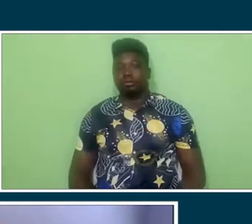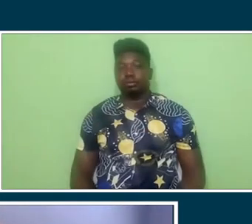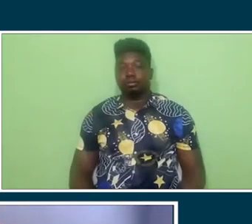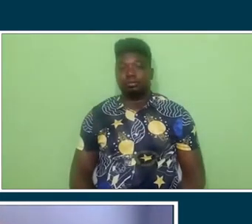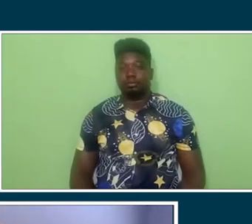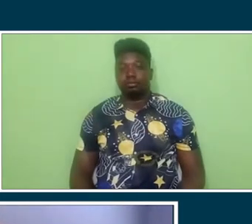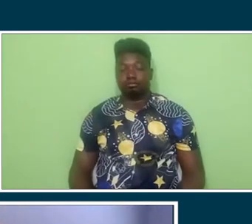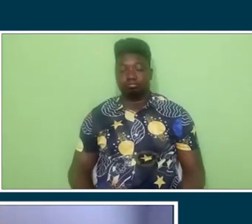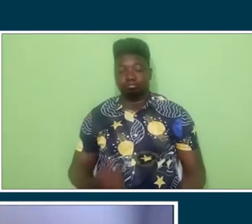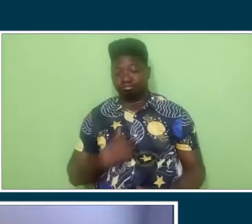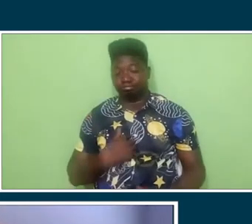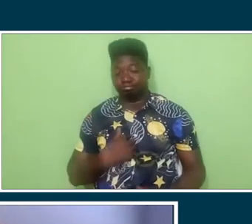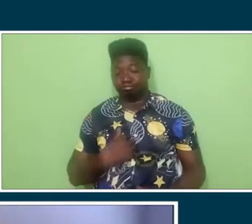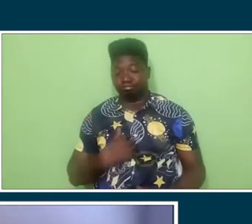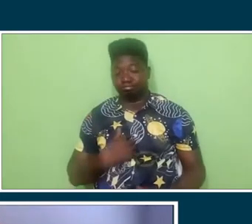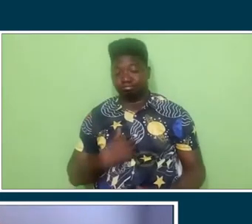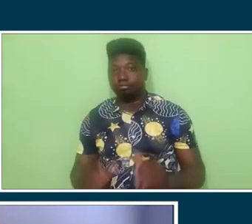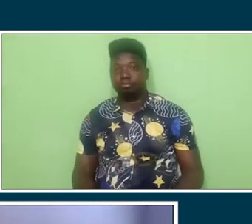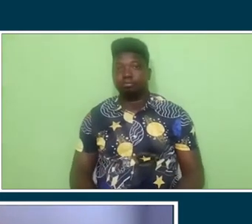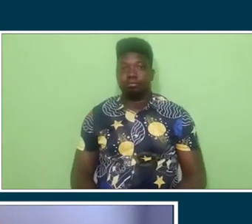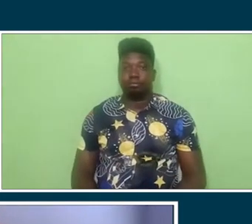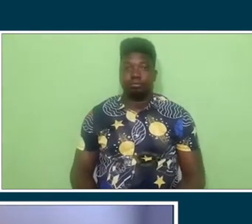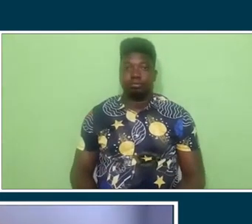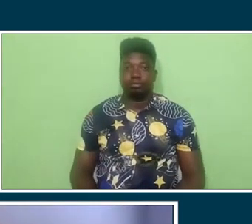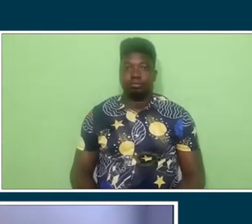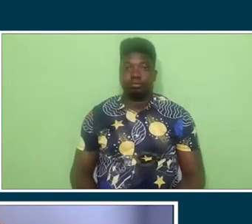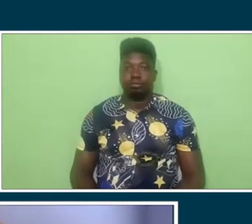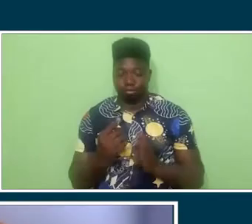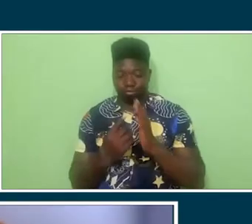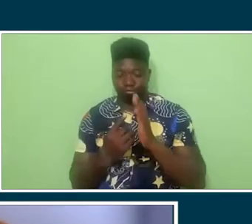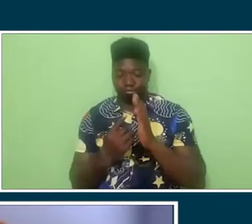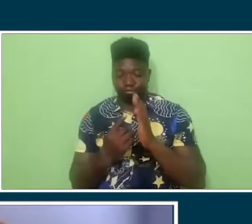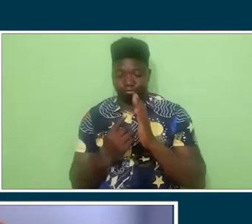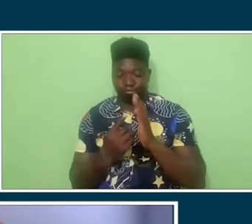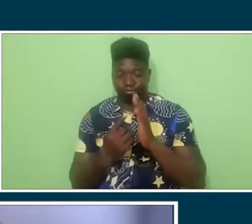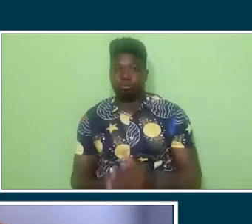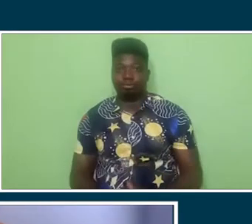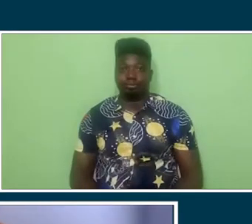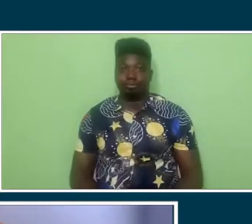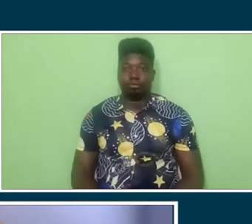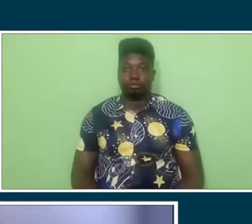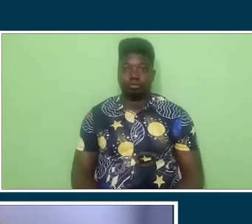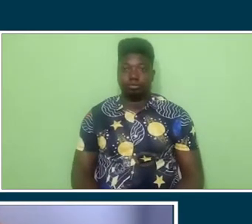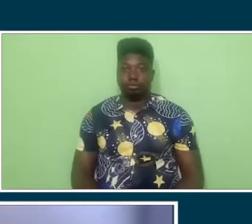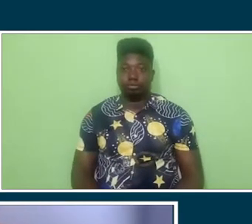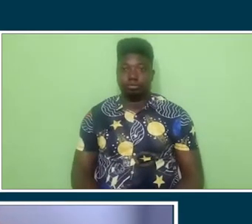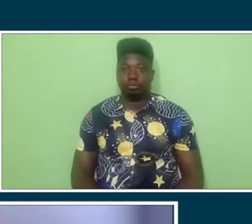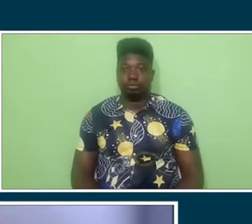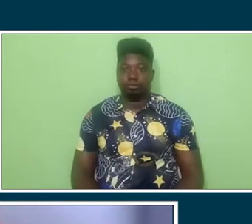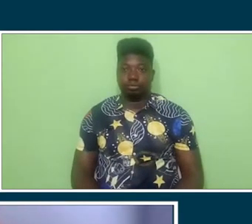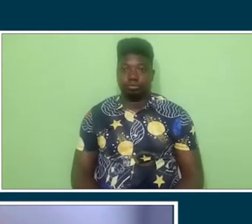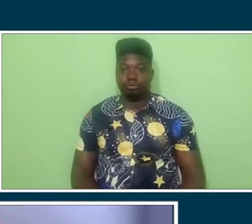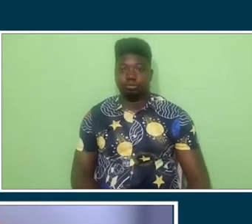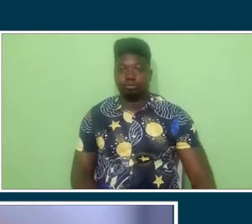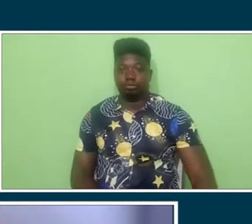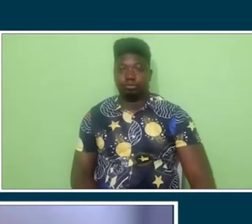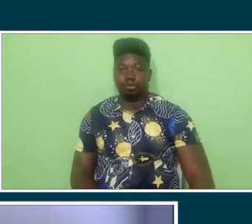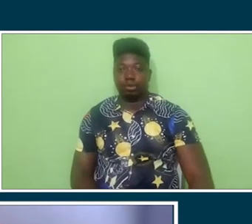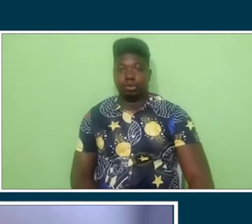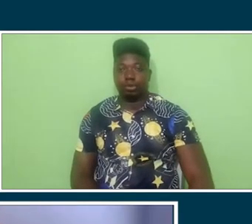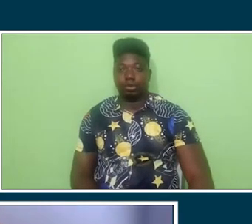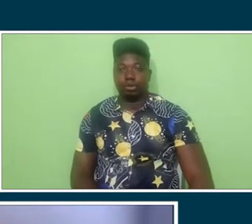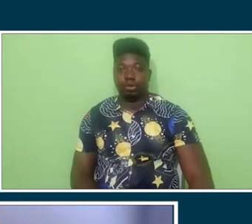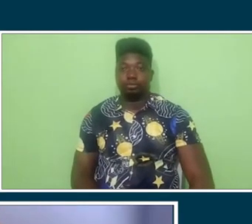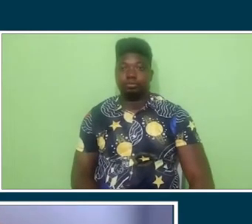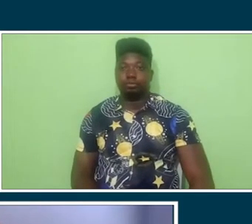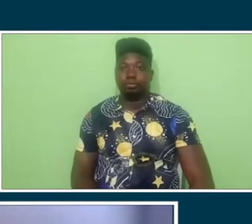clean. And I can demonstrate that by pointing out who might not be, who is contaminated by this